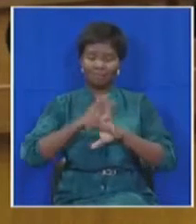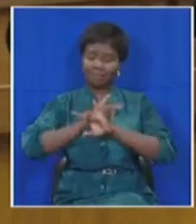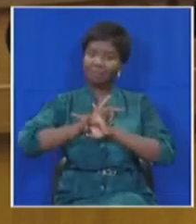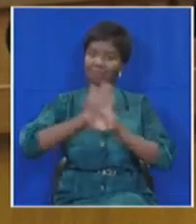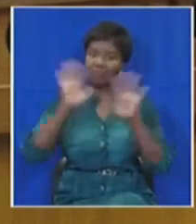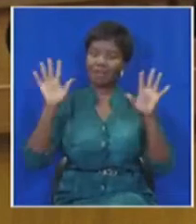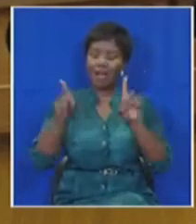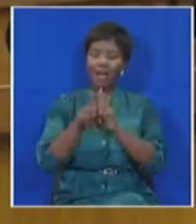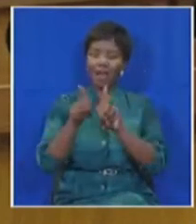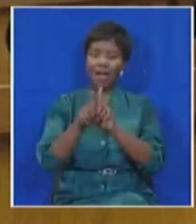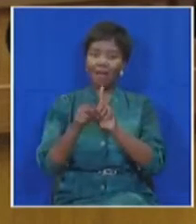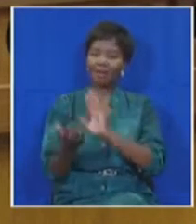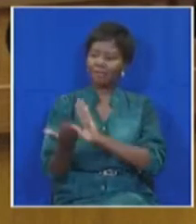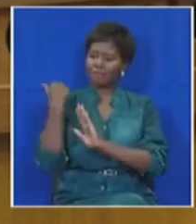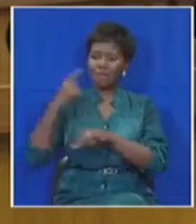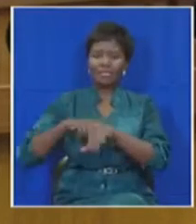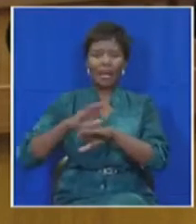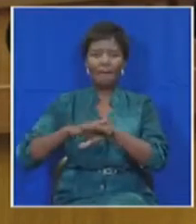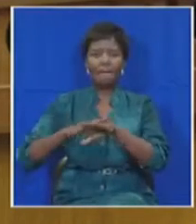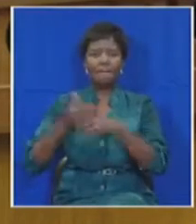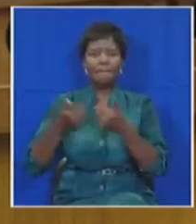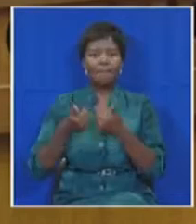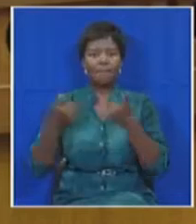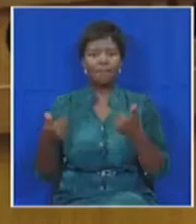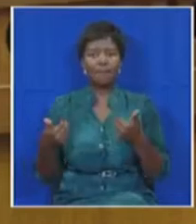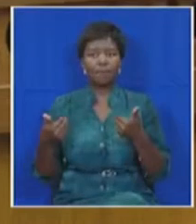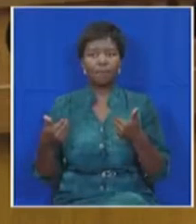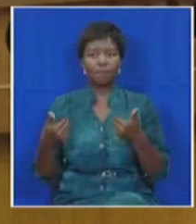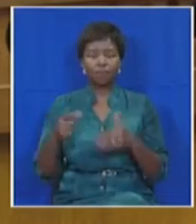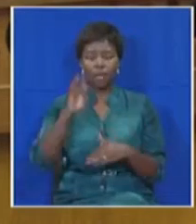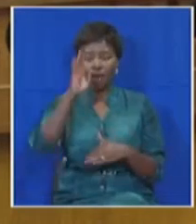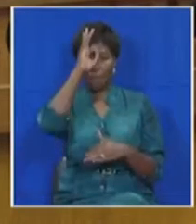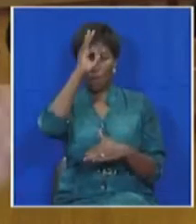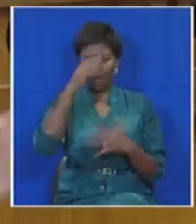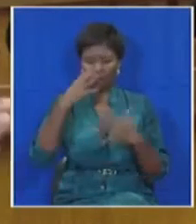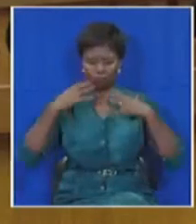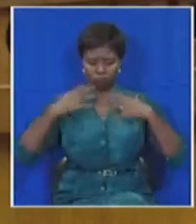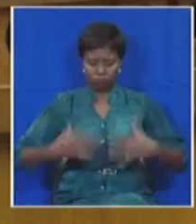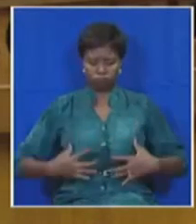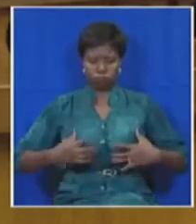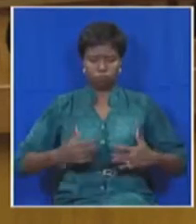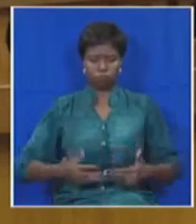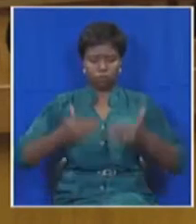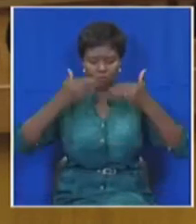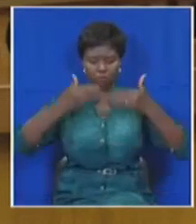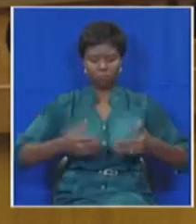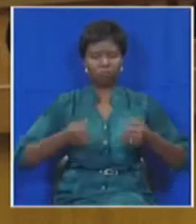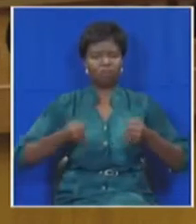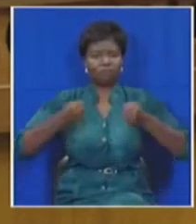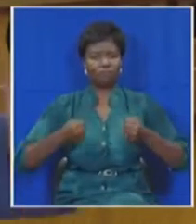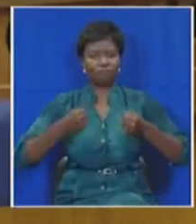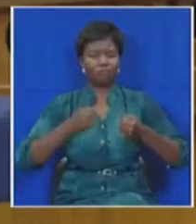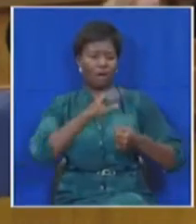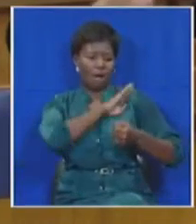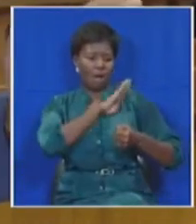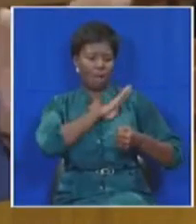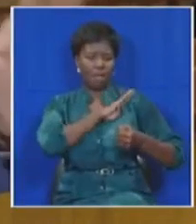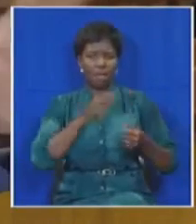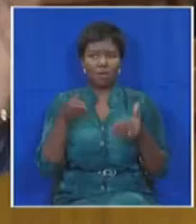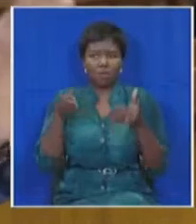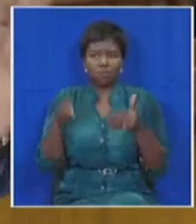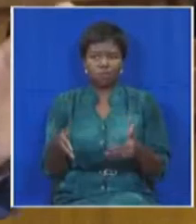our painful past. The police in riot gear, the deployment of the army, the